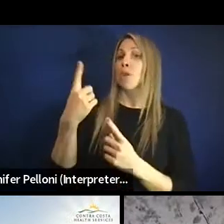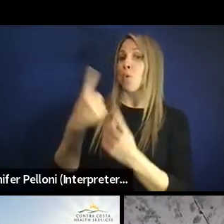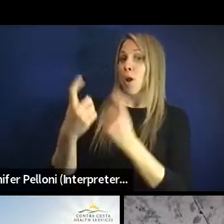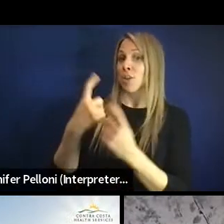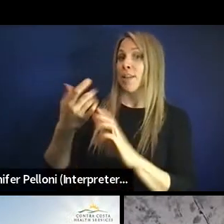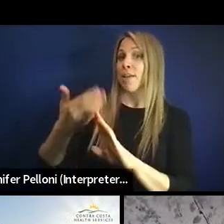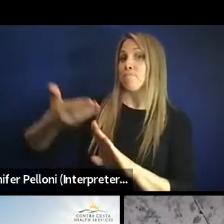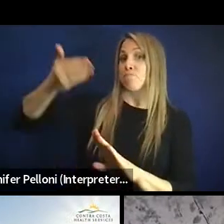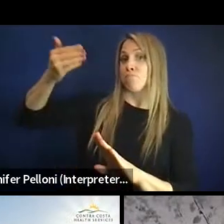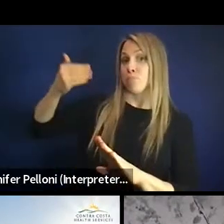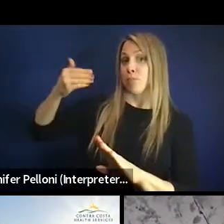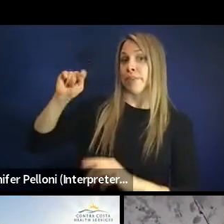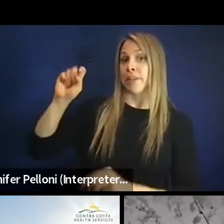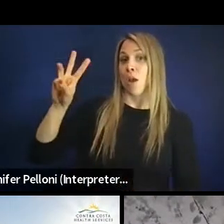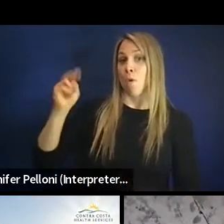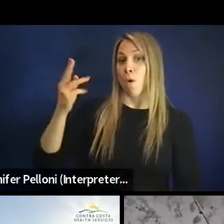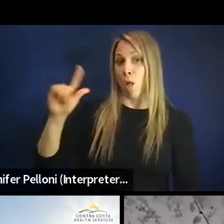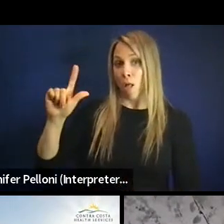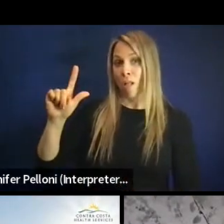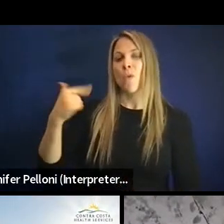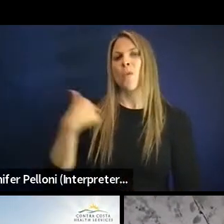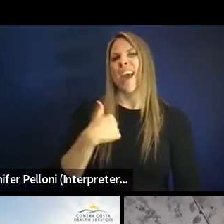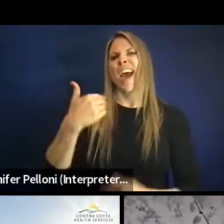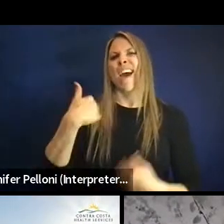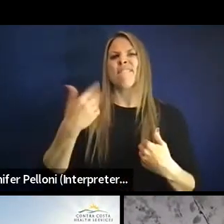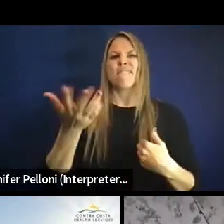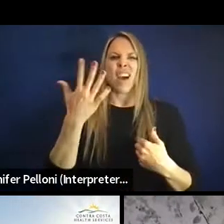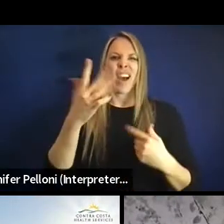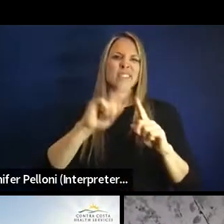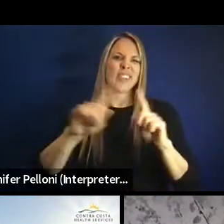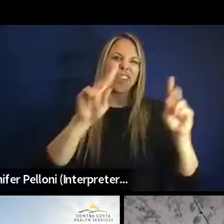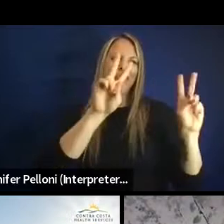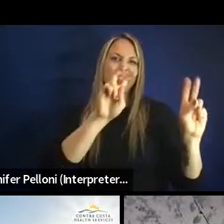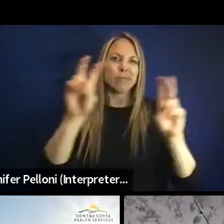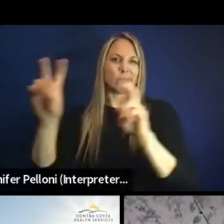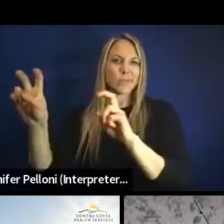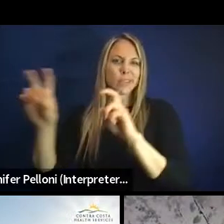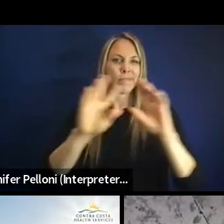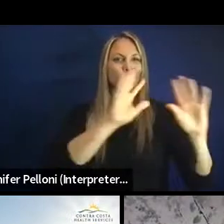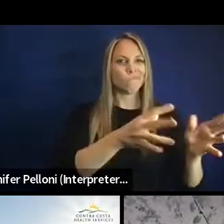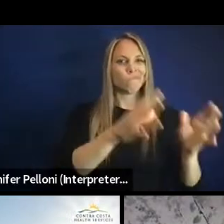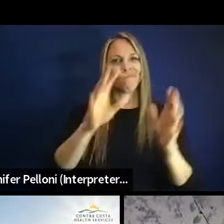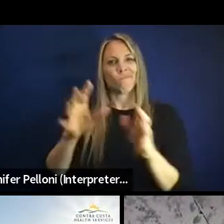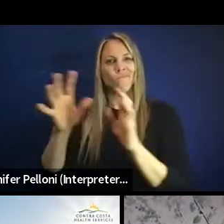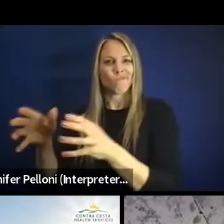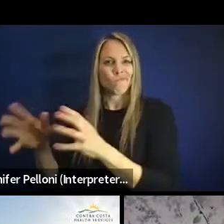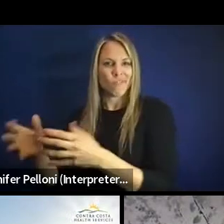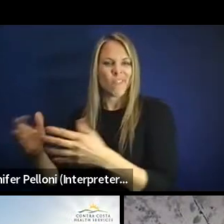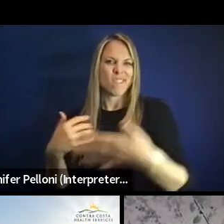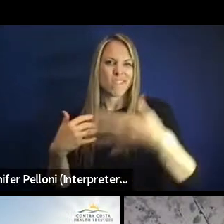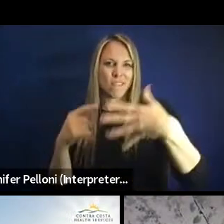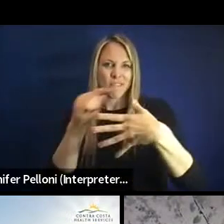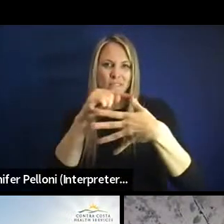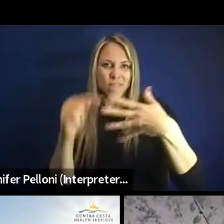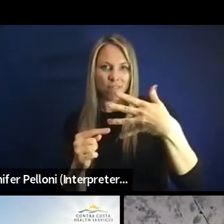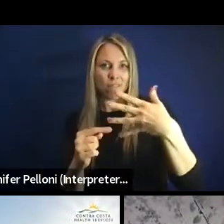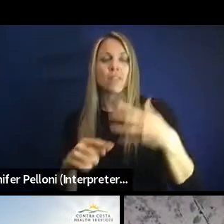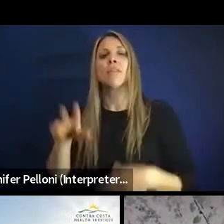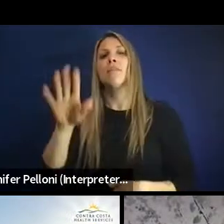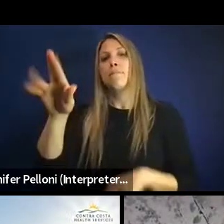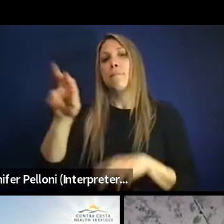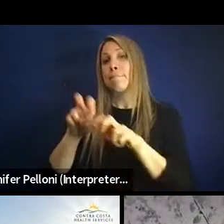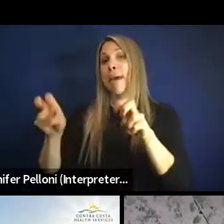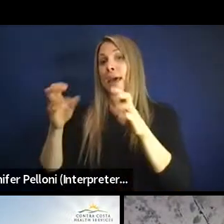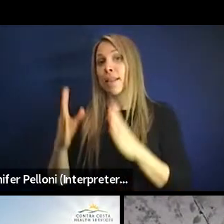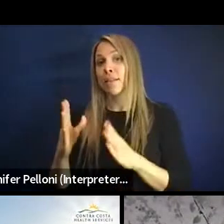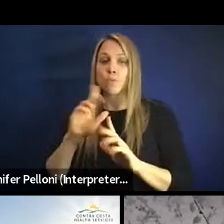prior town halls, and we put them into kind of like 5 different buckets. They all kind of fell into different categories, and the panelists will answer